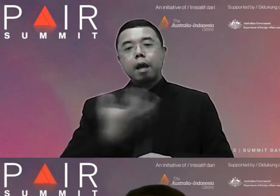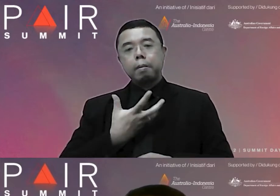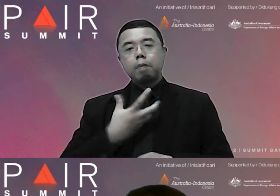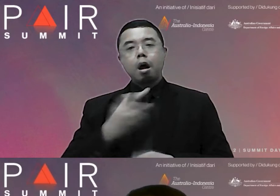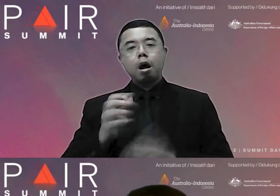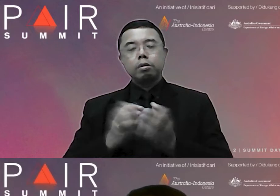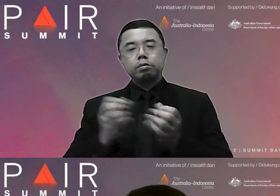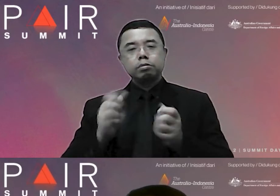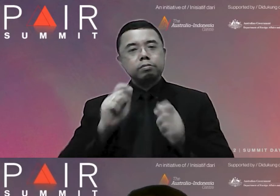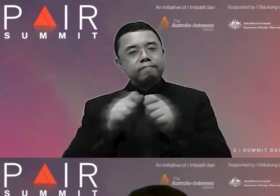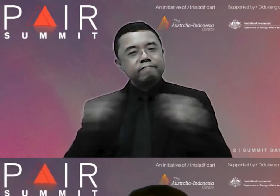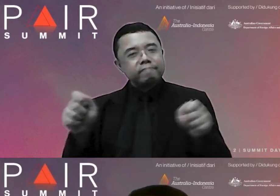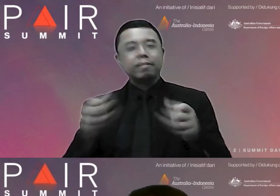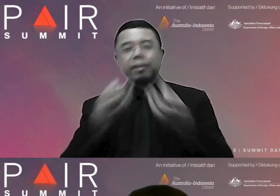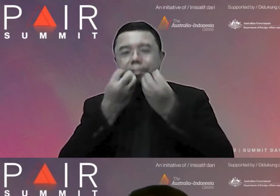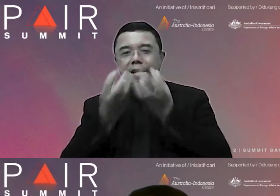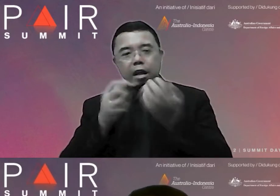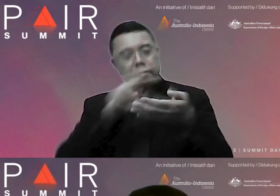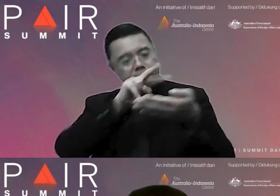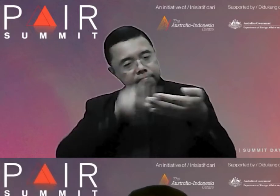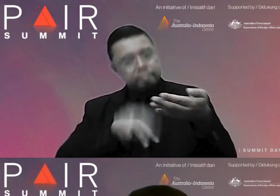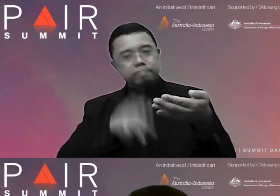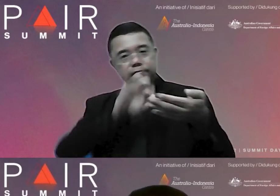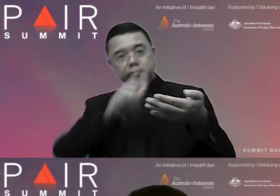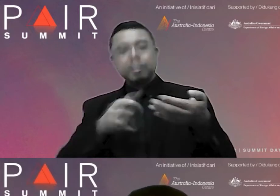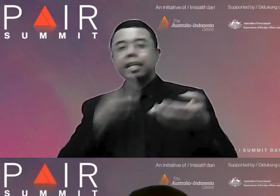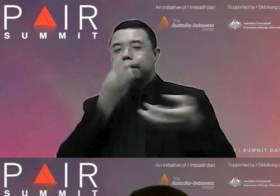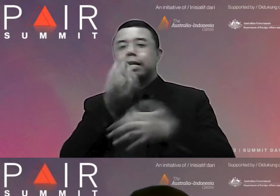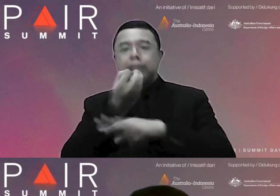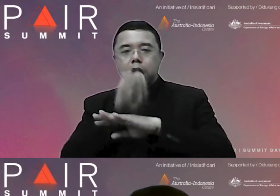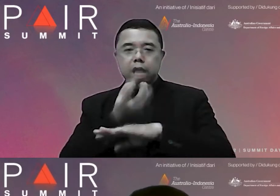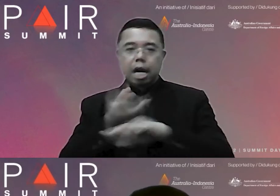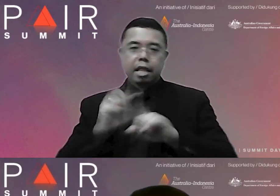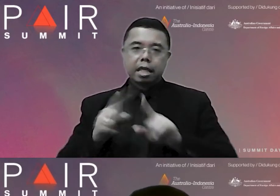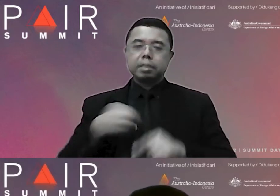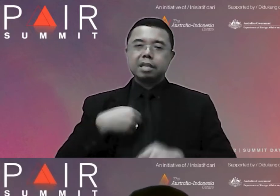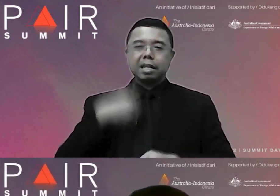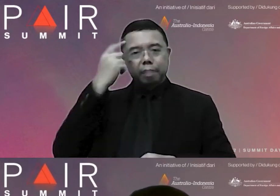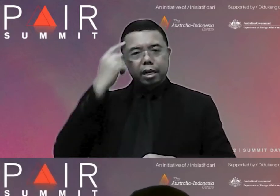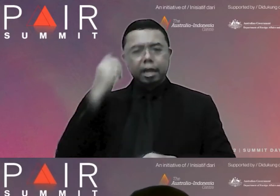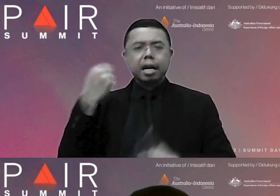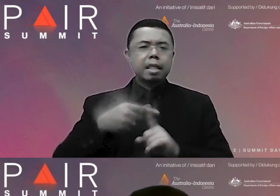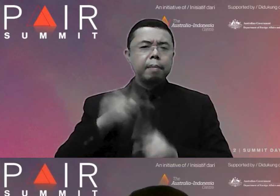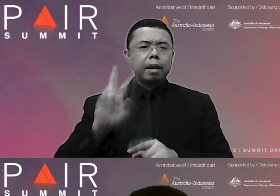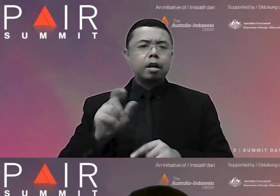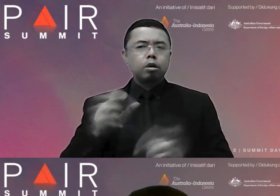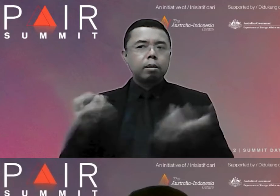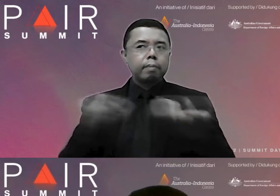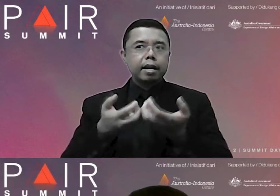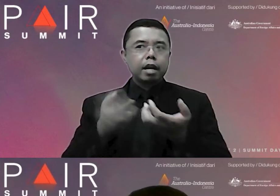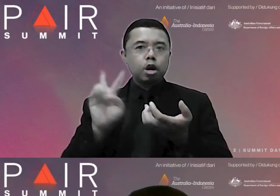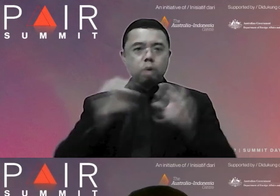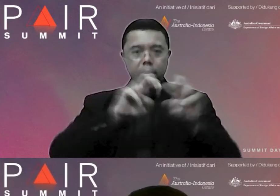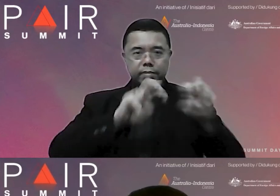But what I find interesting is even comparing the 2 studies, going back to the conversation